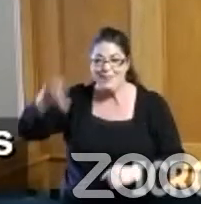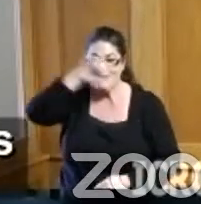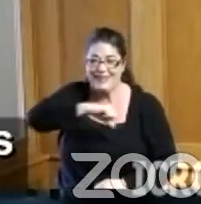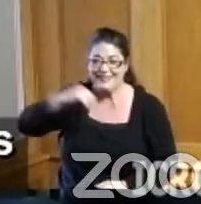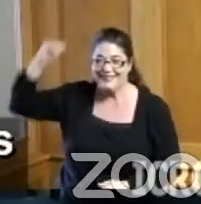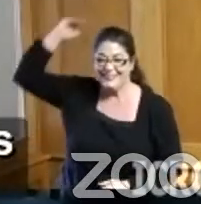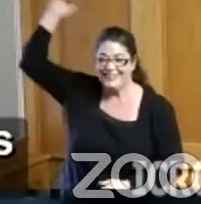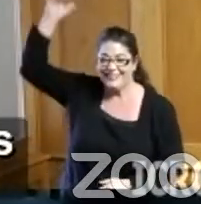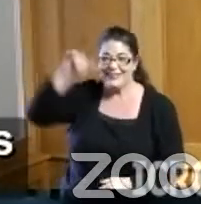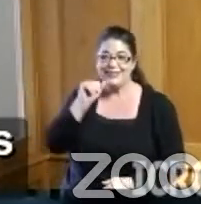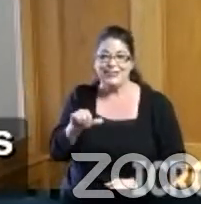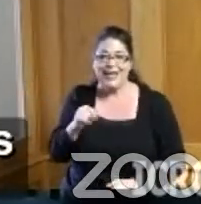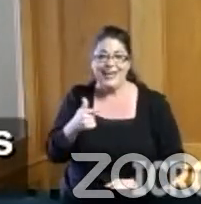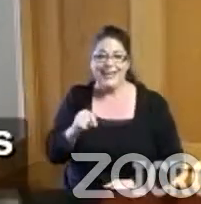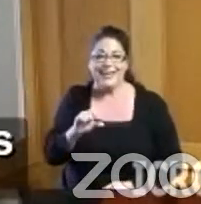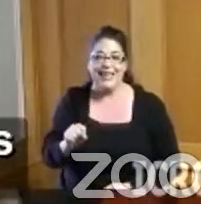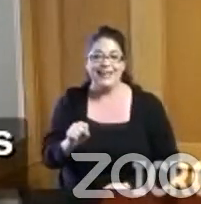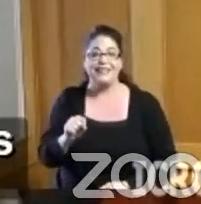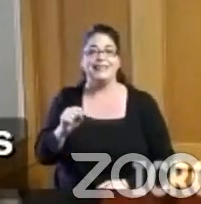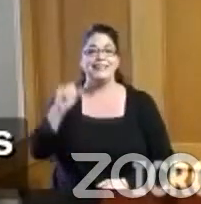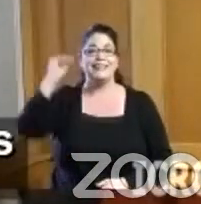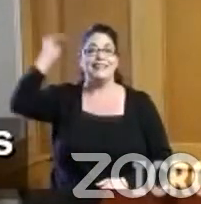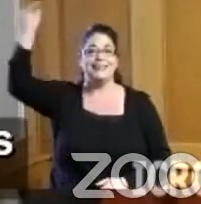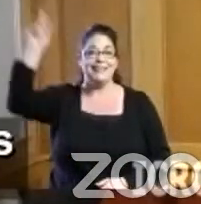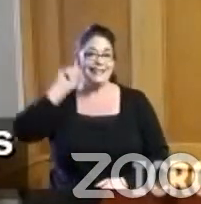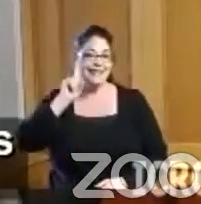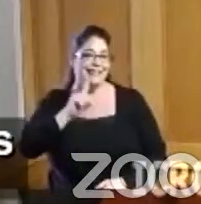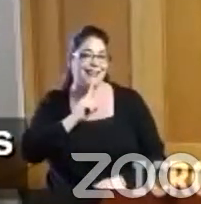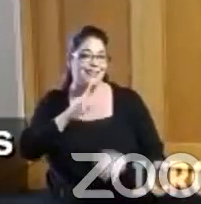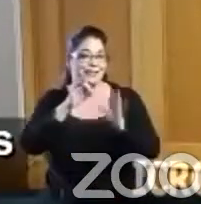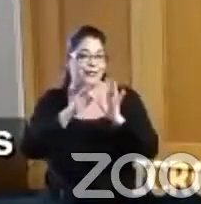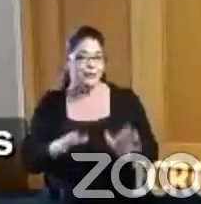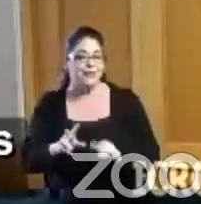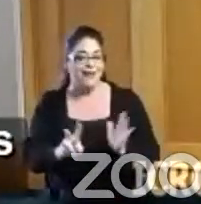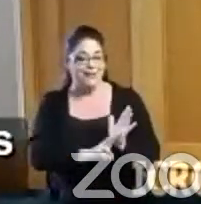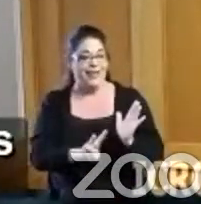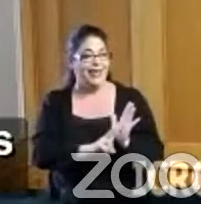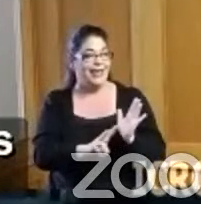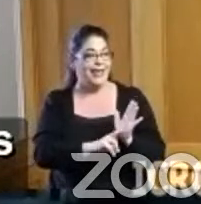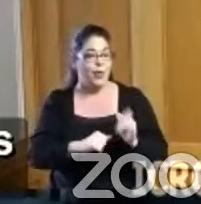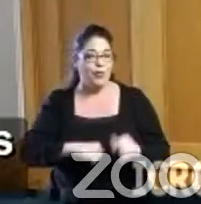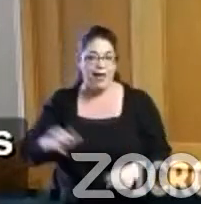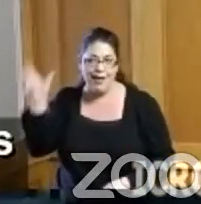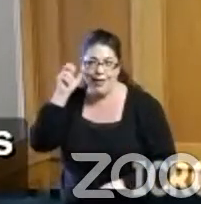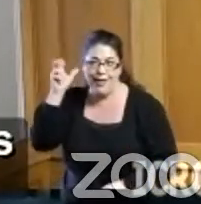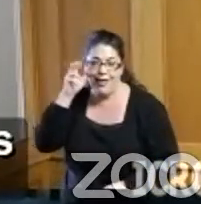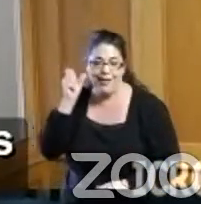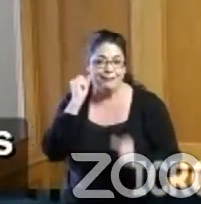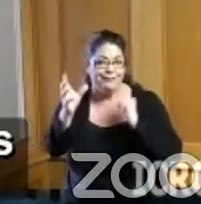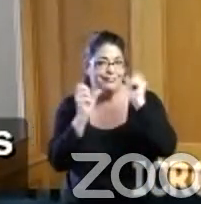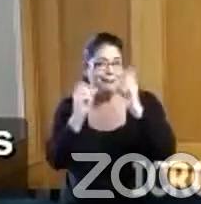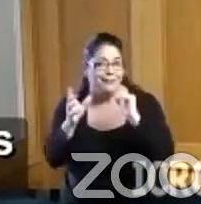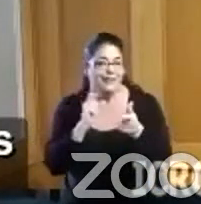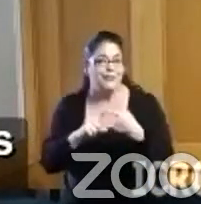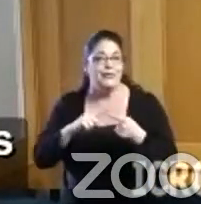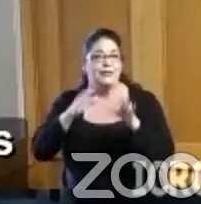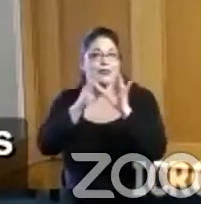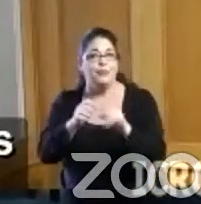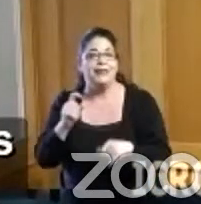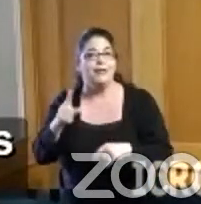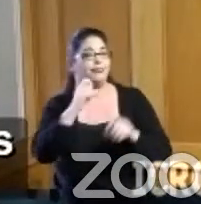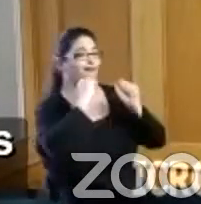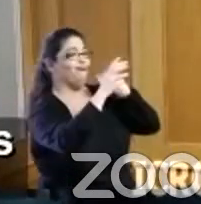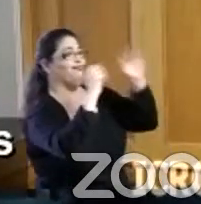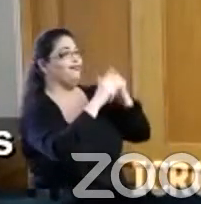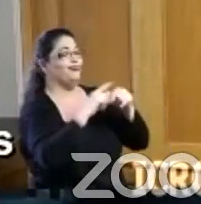is, and so Jay is deaf, and so Vicki was hearing us signing to Jay, and Jay was signing